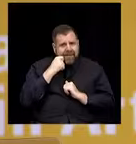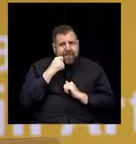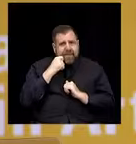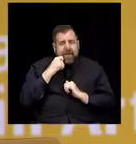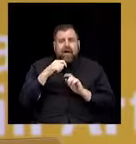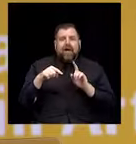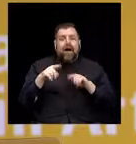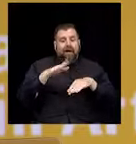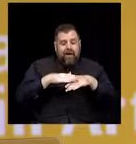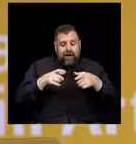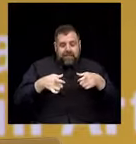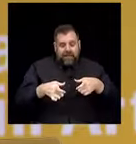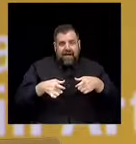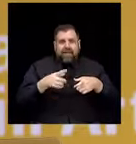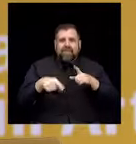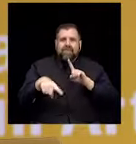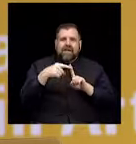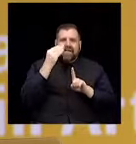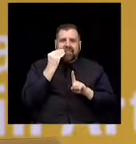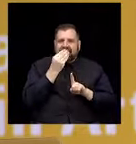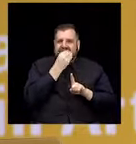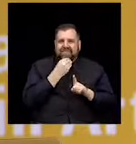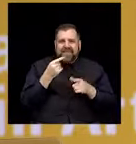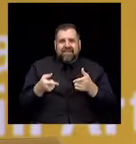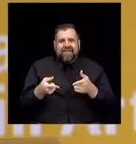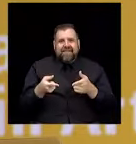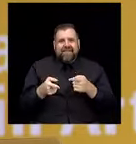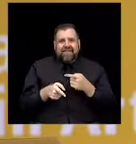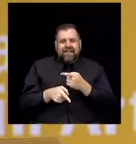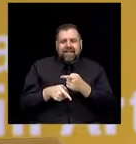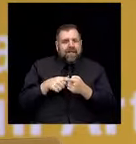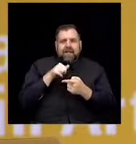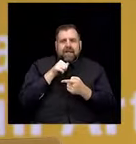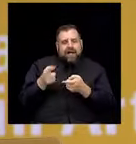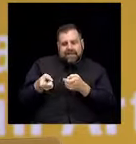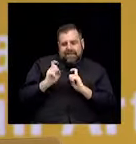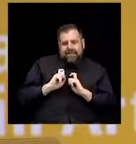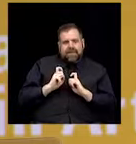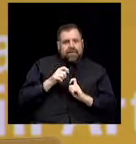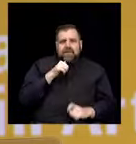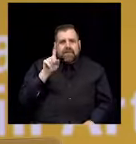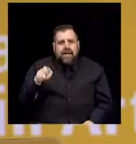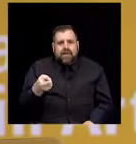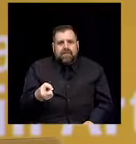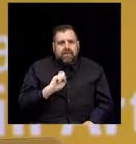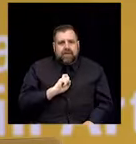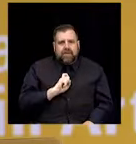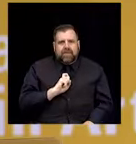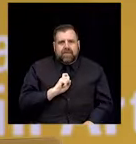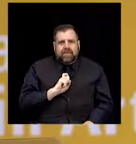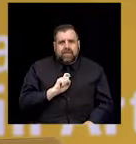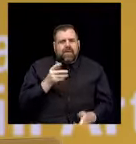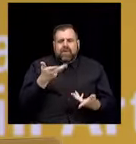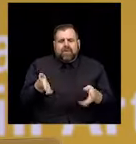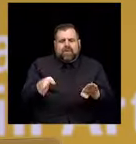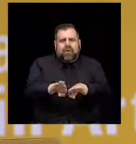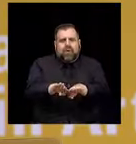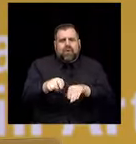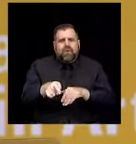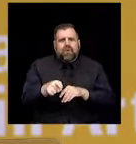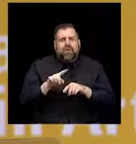apple on a plate and a napkin. She didn't have to do that. The kiosk was closed.